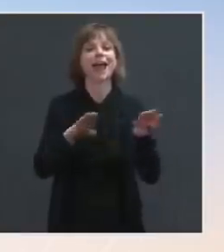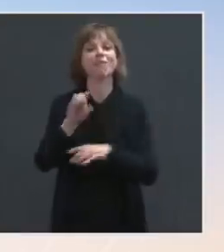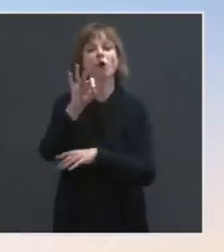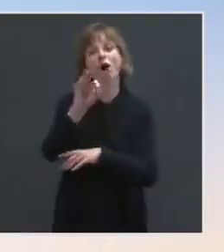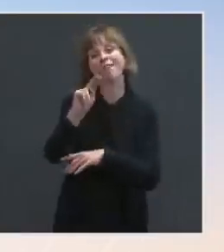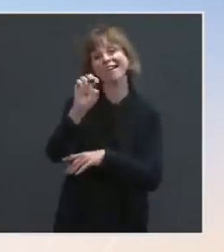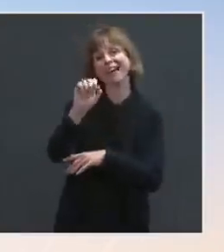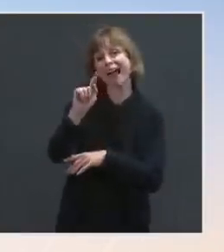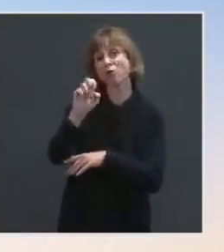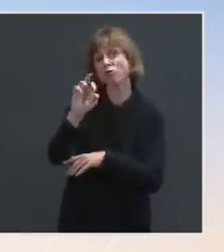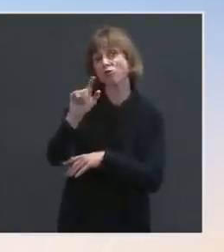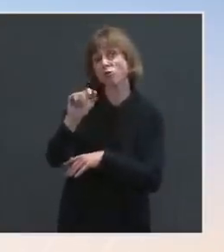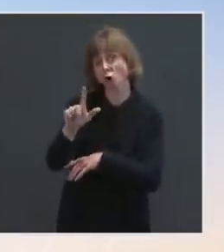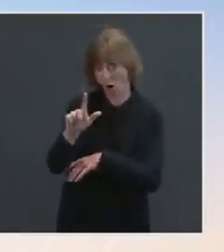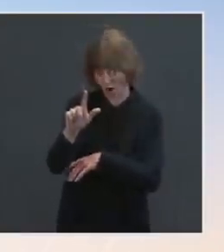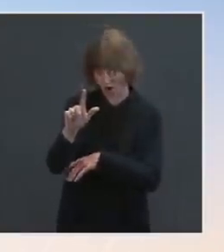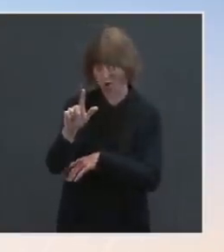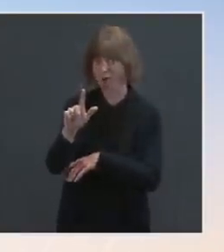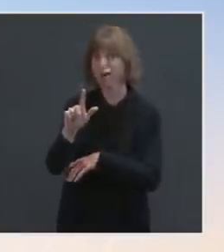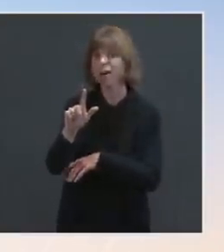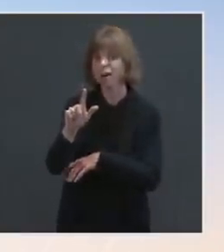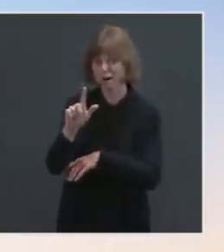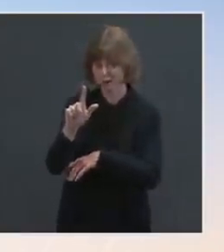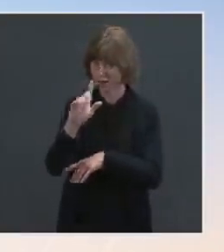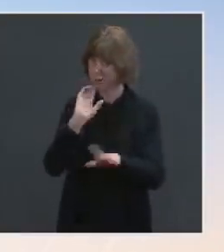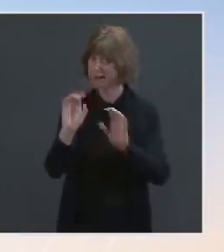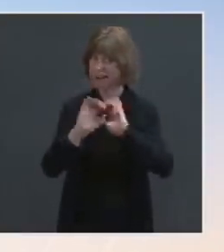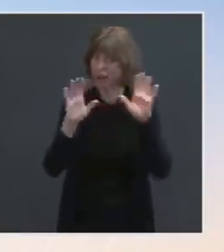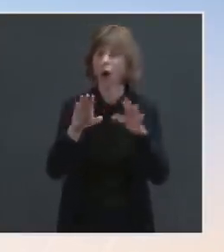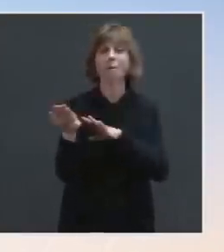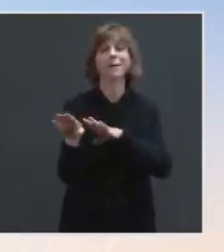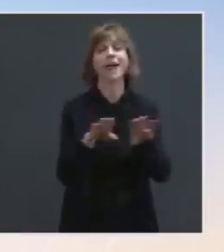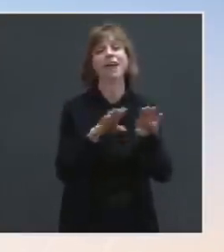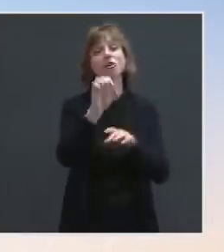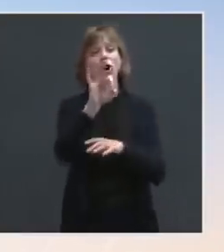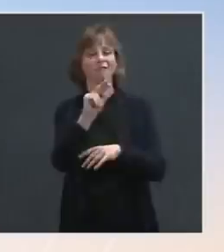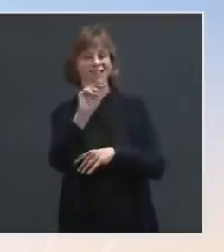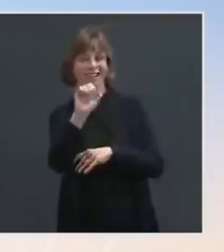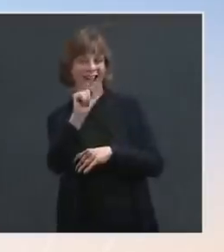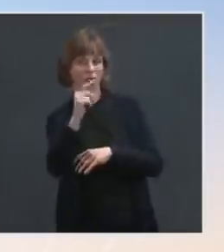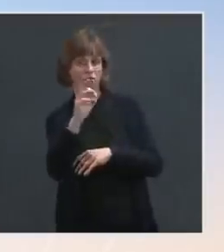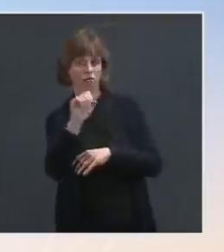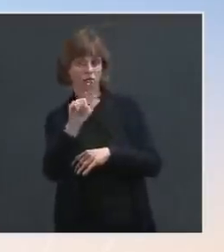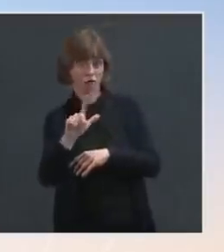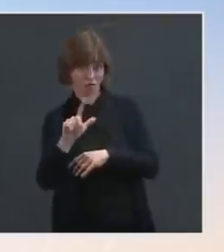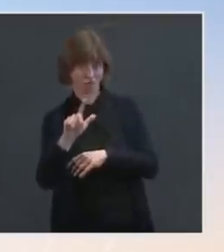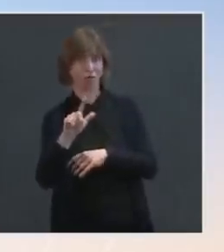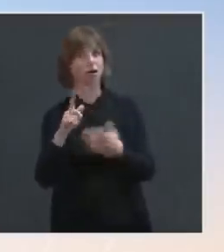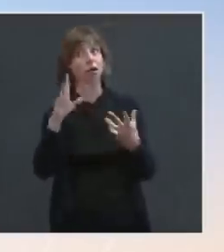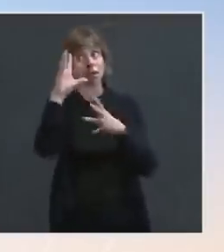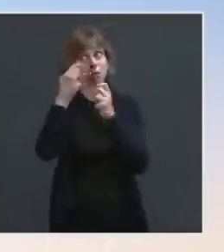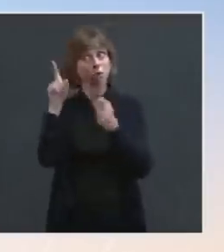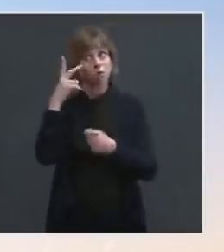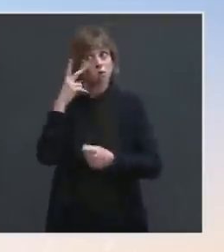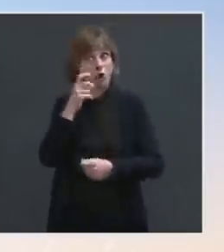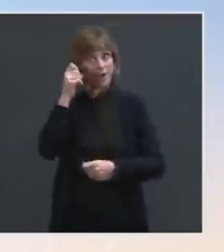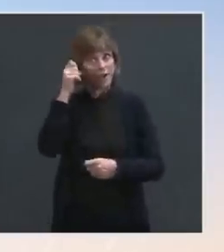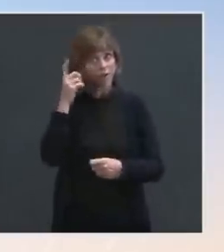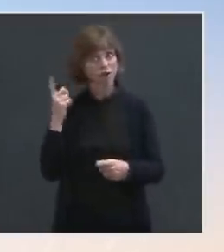very clear, the behavior of. Look, I think the president, what everybody saw yesterday was a reflection